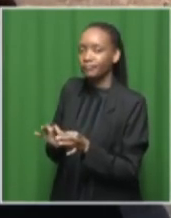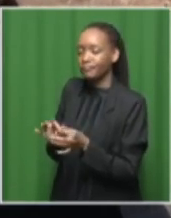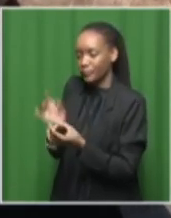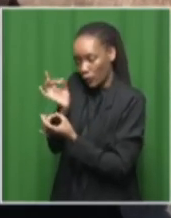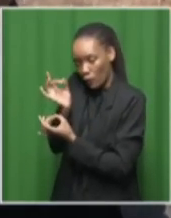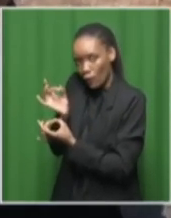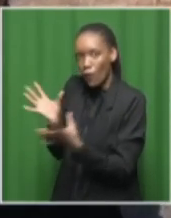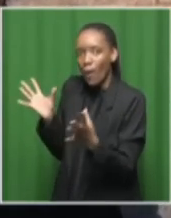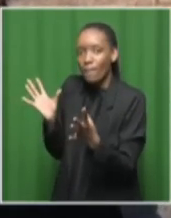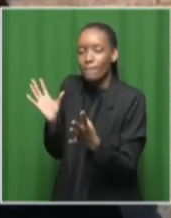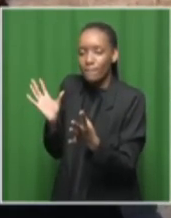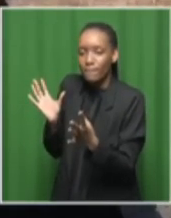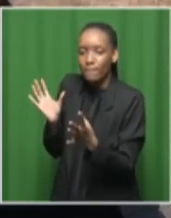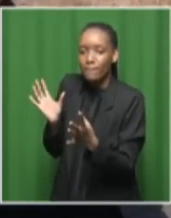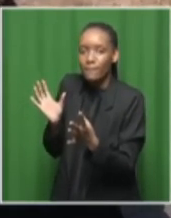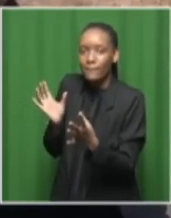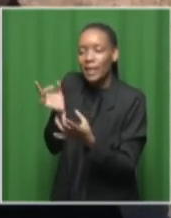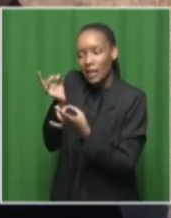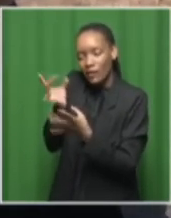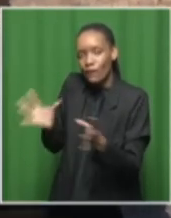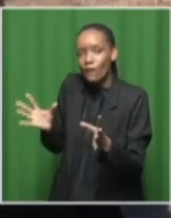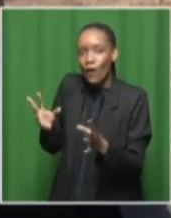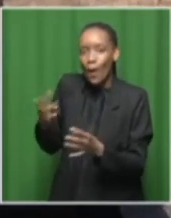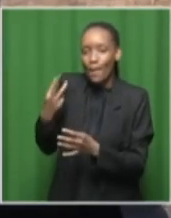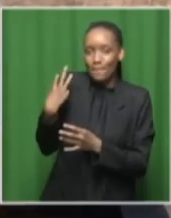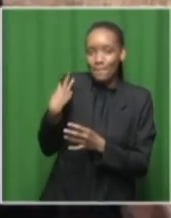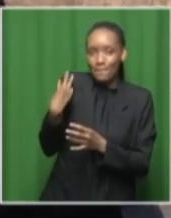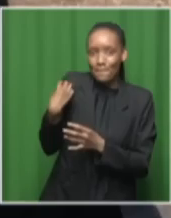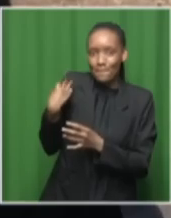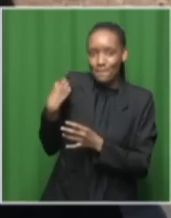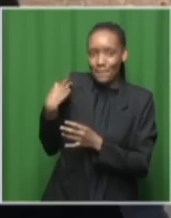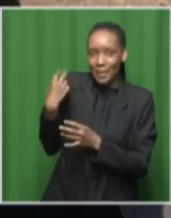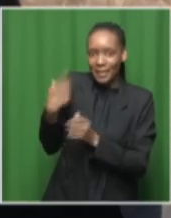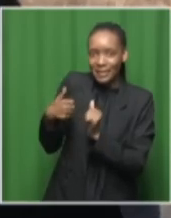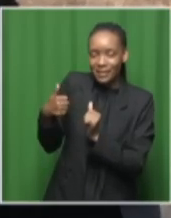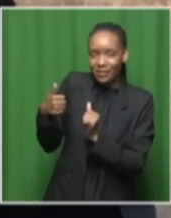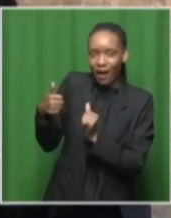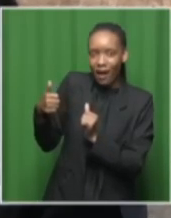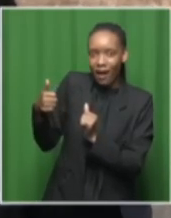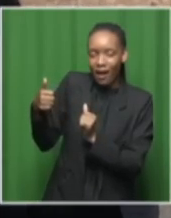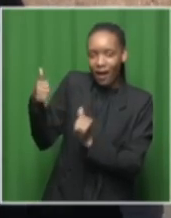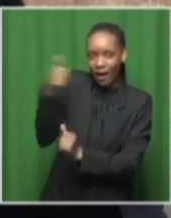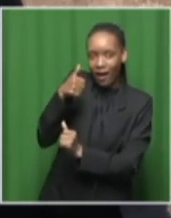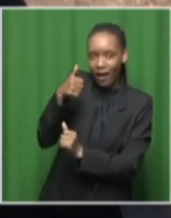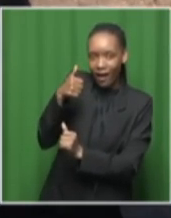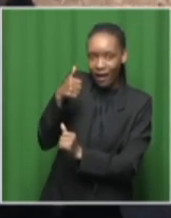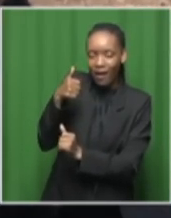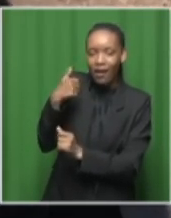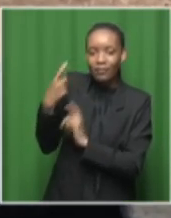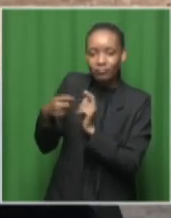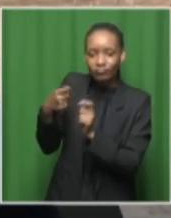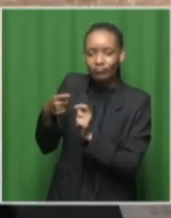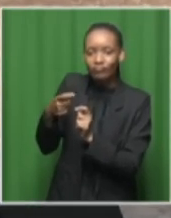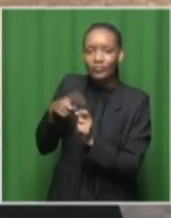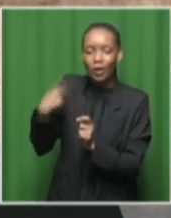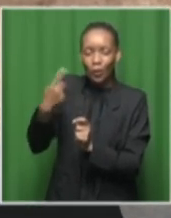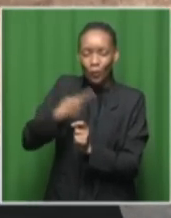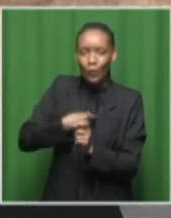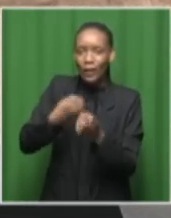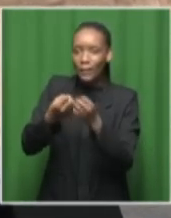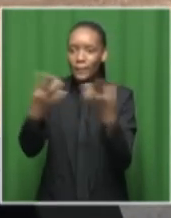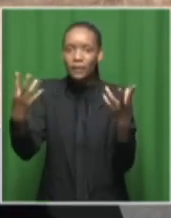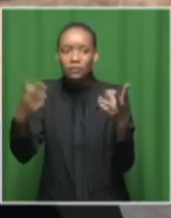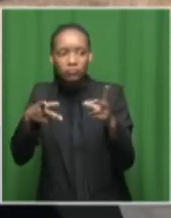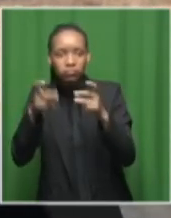his traditional prime minister has now passed away. So many of us, we hear it on the news by word of mouth, via social